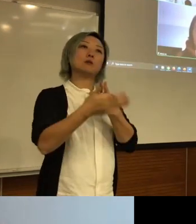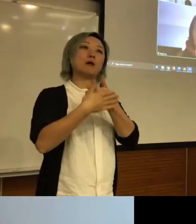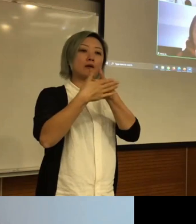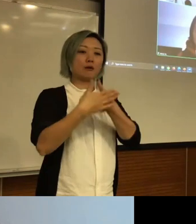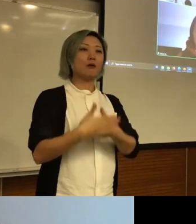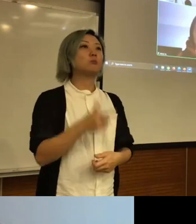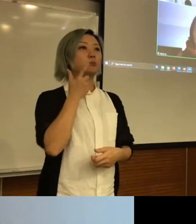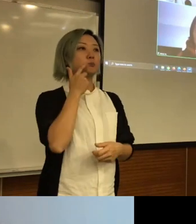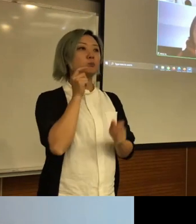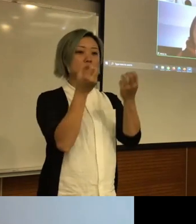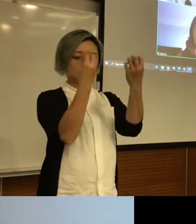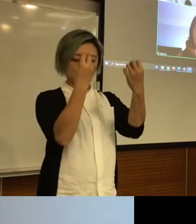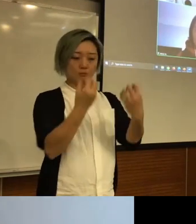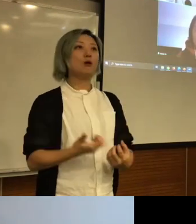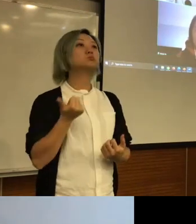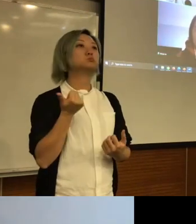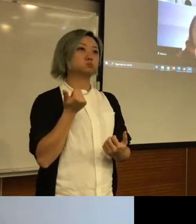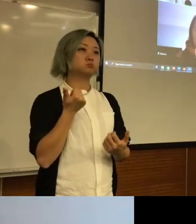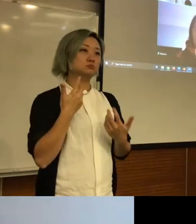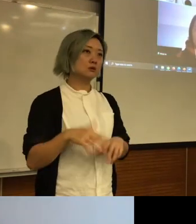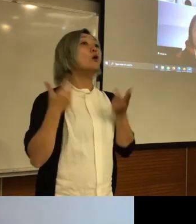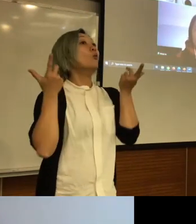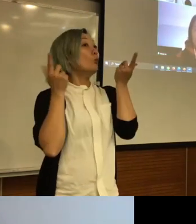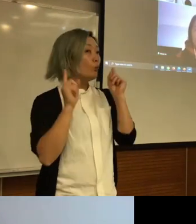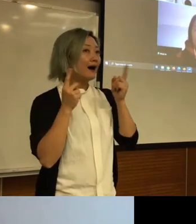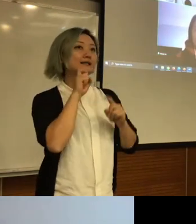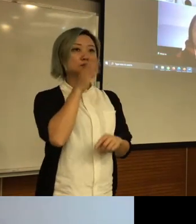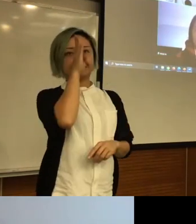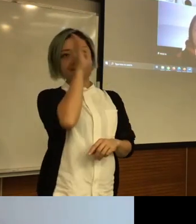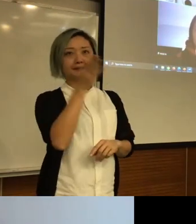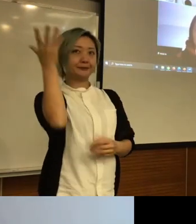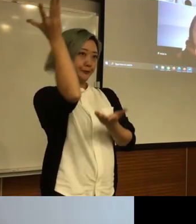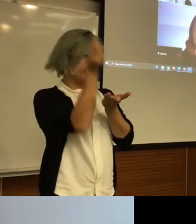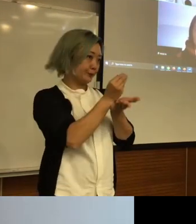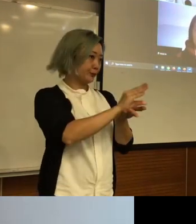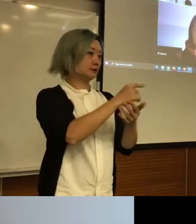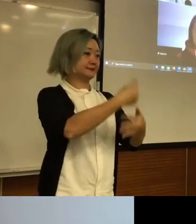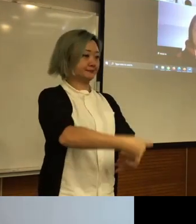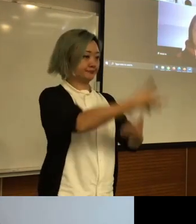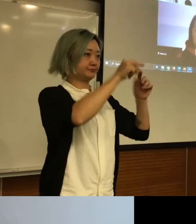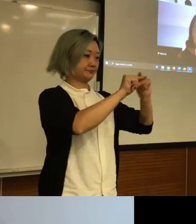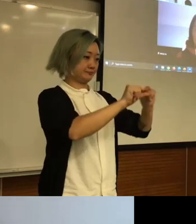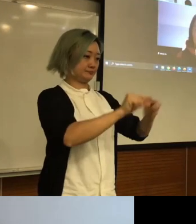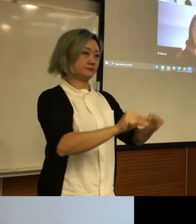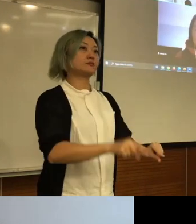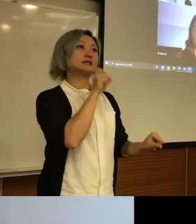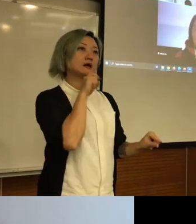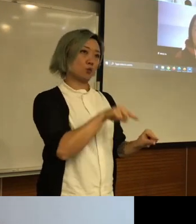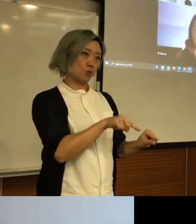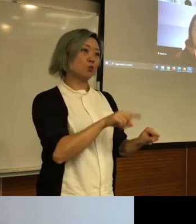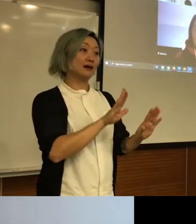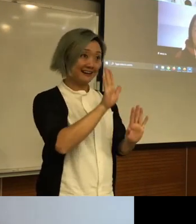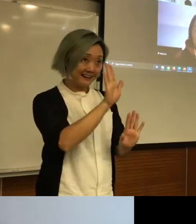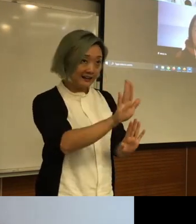tools like automatic speech recognition. The question is, what happens with them? If